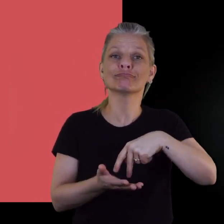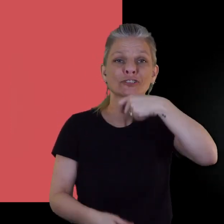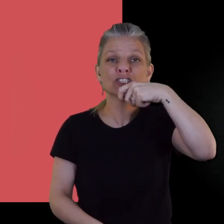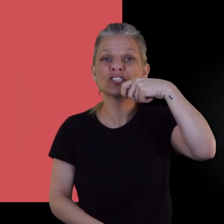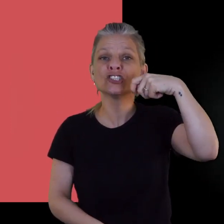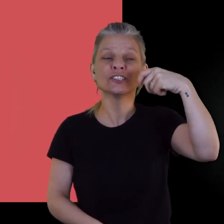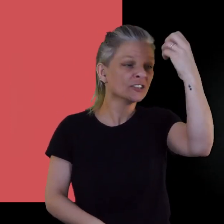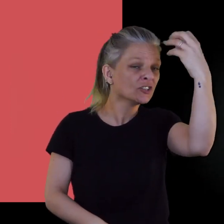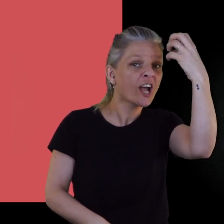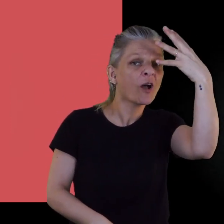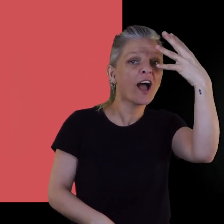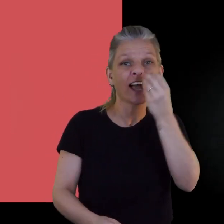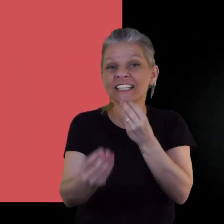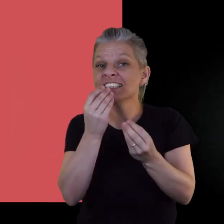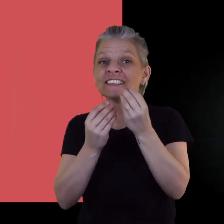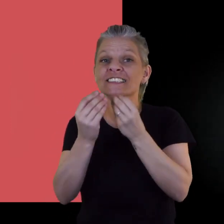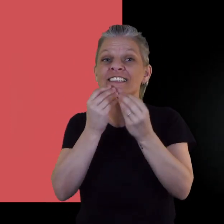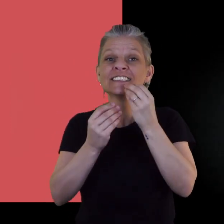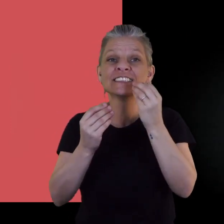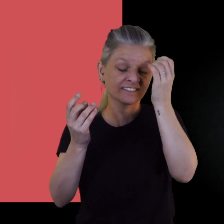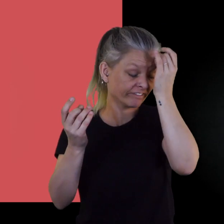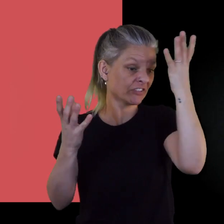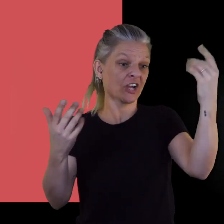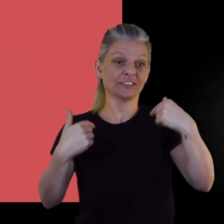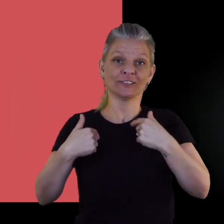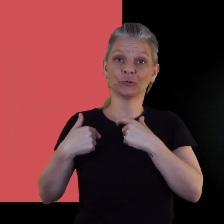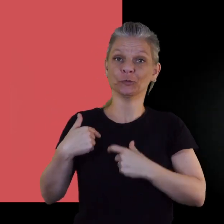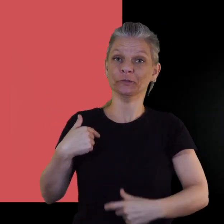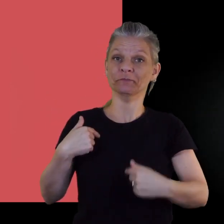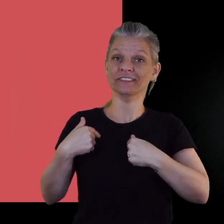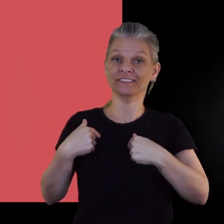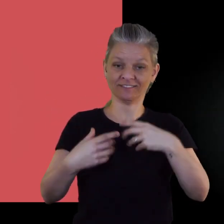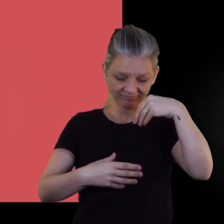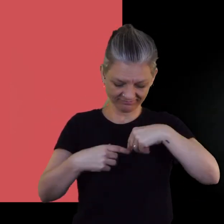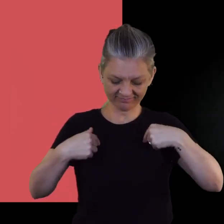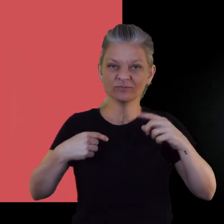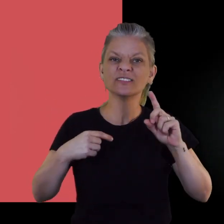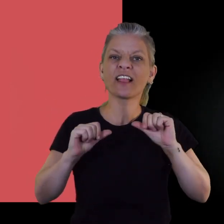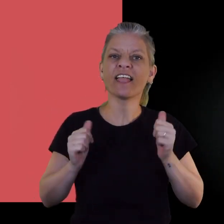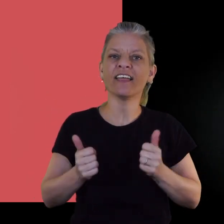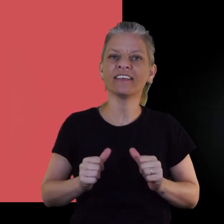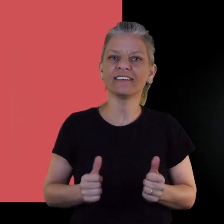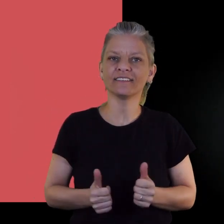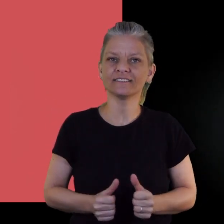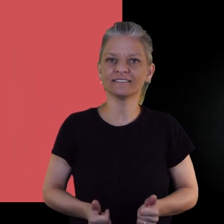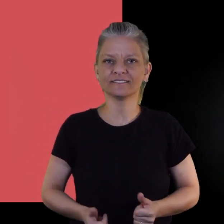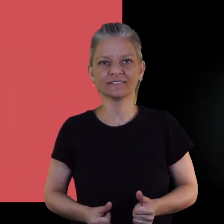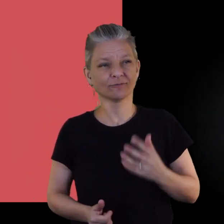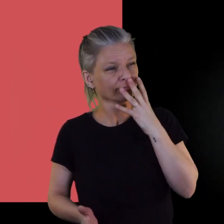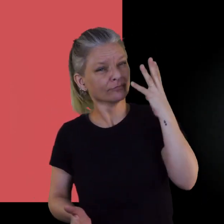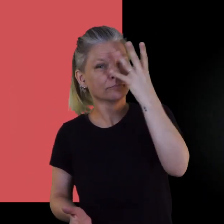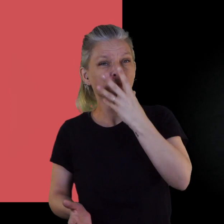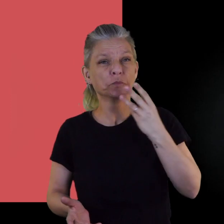clay. So there's nothing more beautiful than seeing that I am still here at the start of the